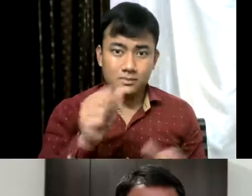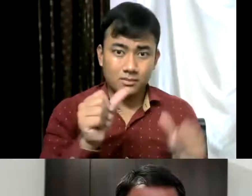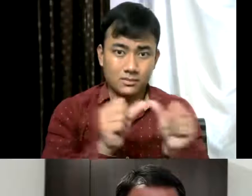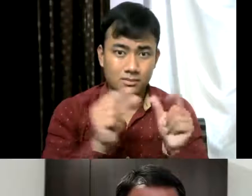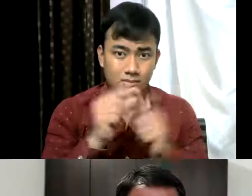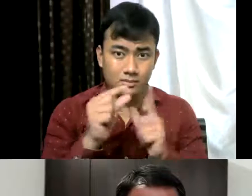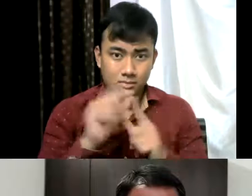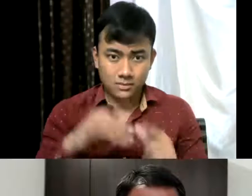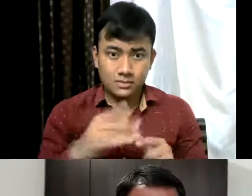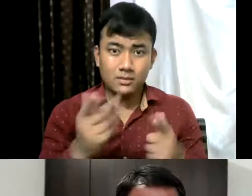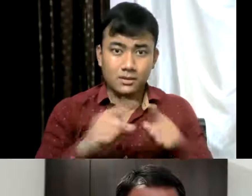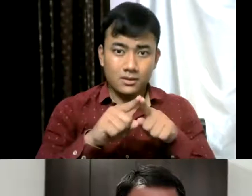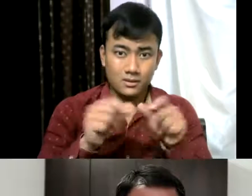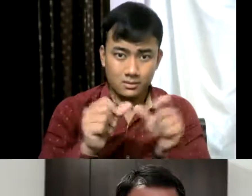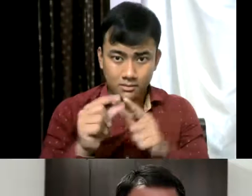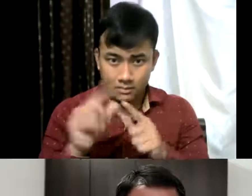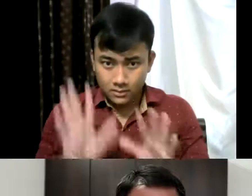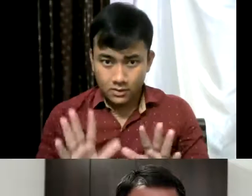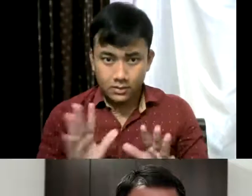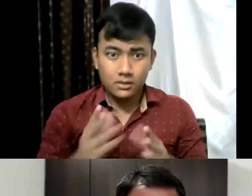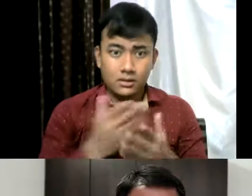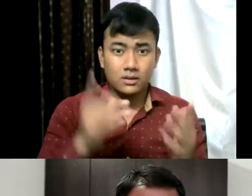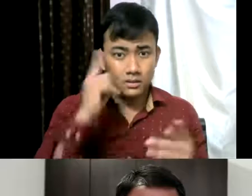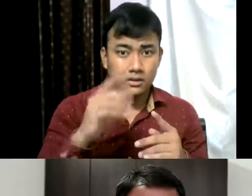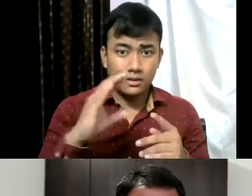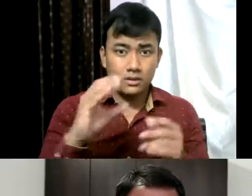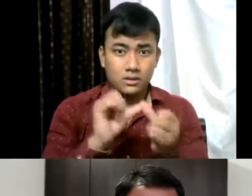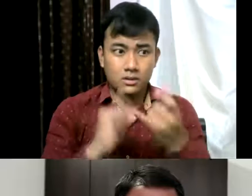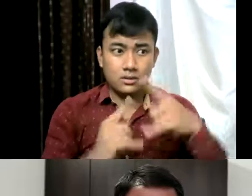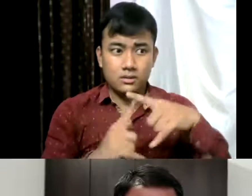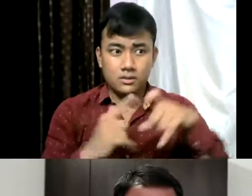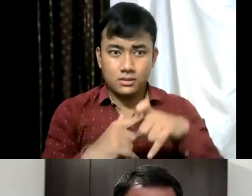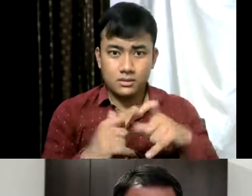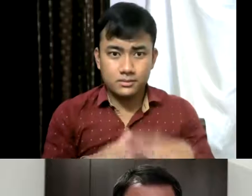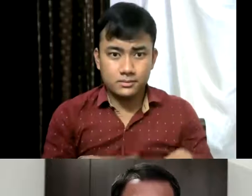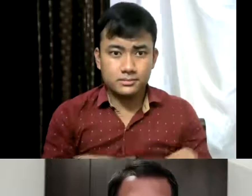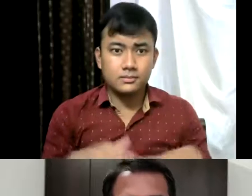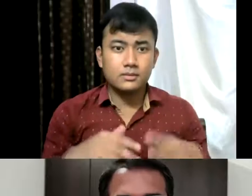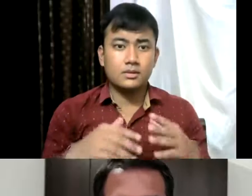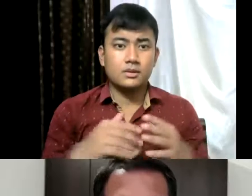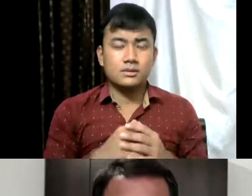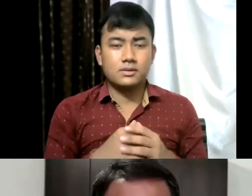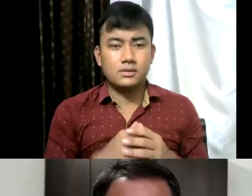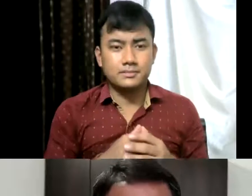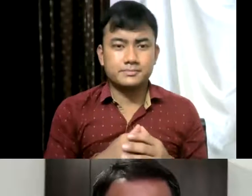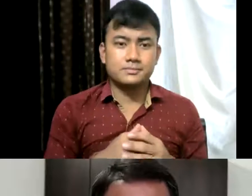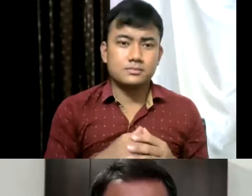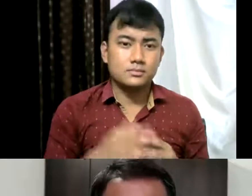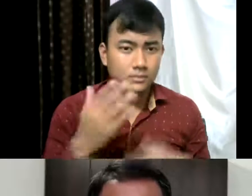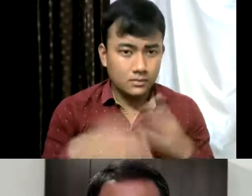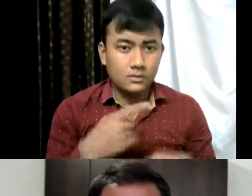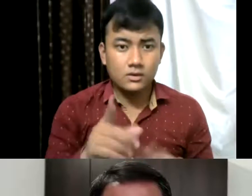be it for dating purpose or otherwise, have caste or violation on caste as in the community guidelines. So you